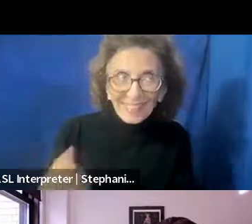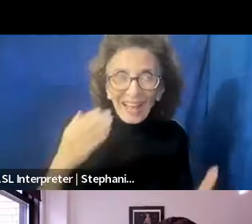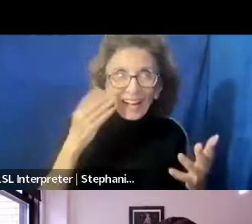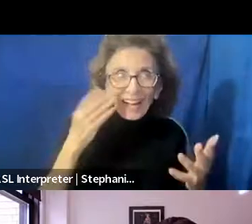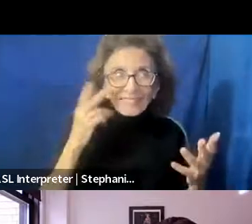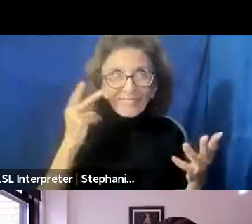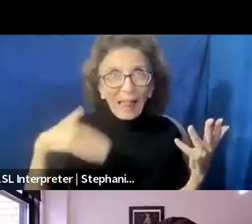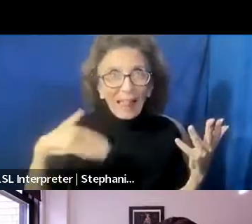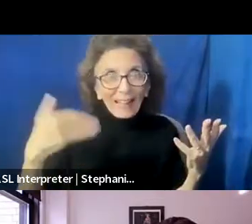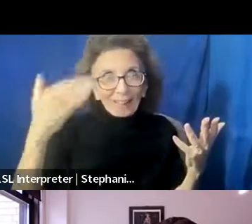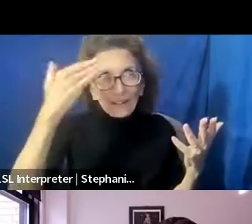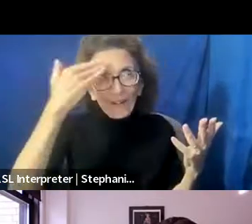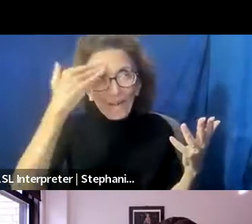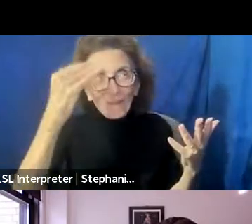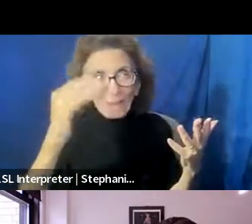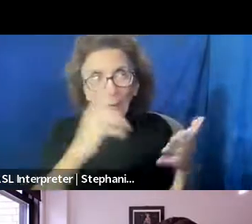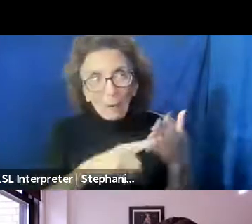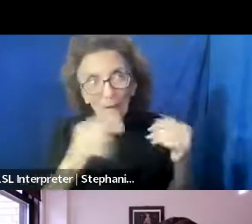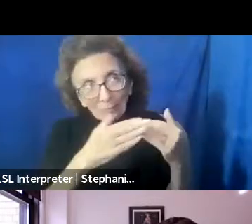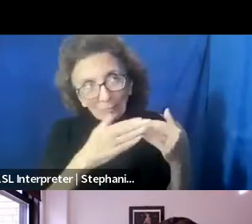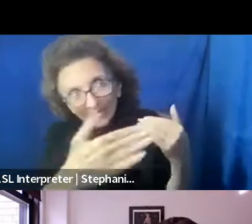is sustainability.